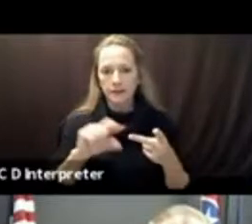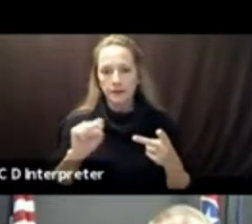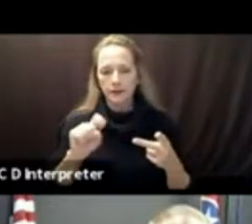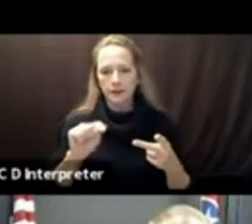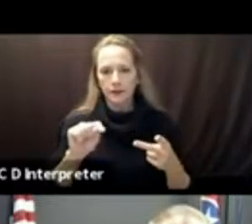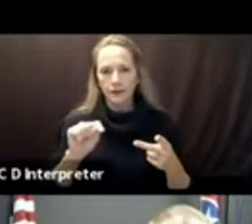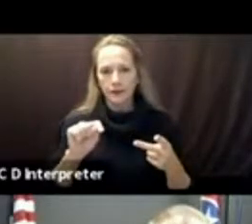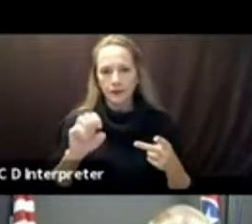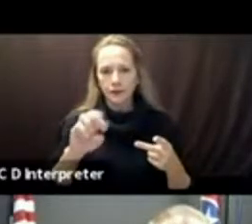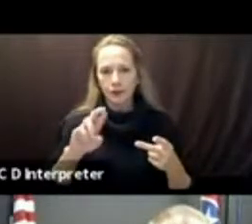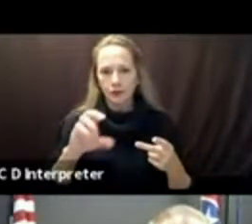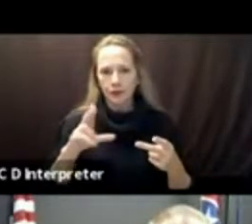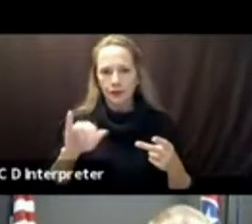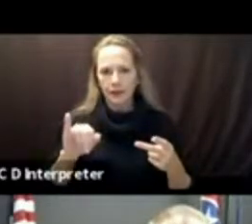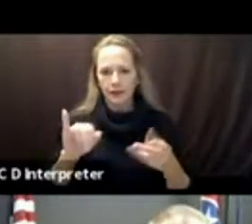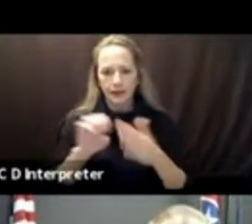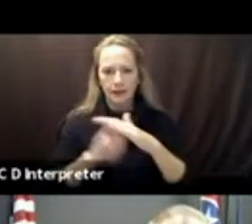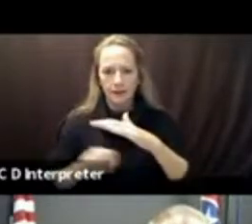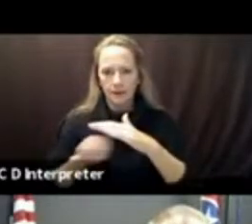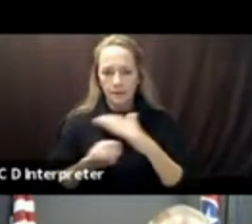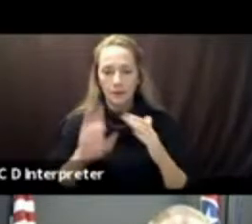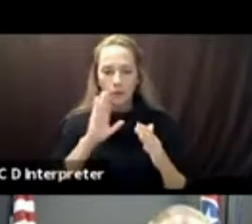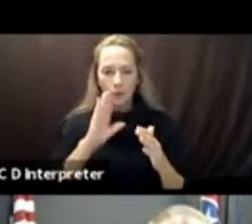next Tuesday.